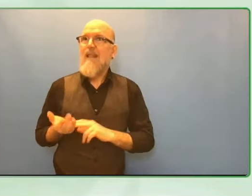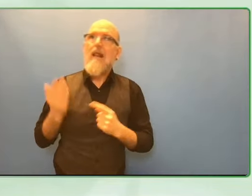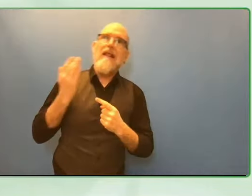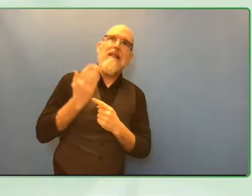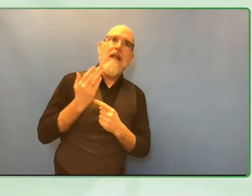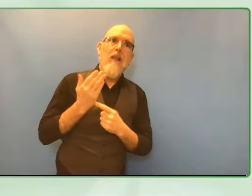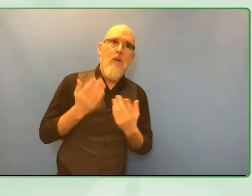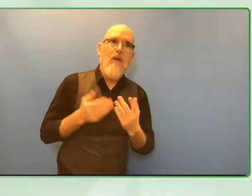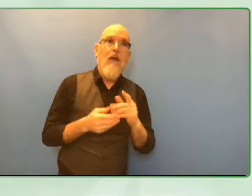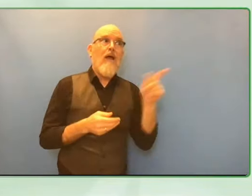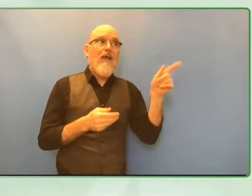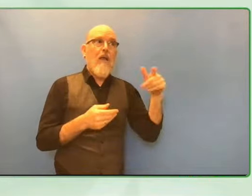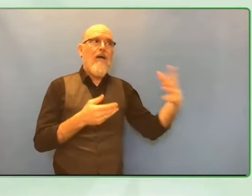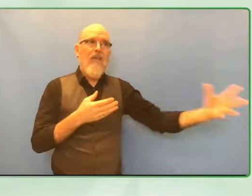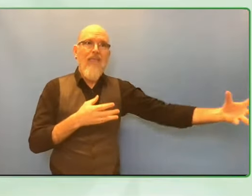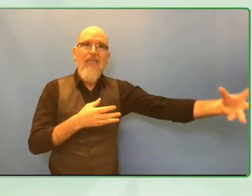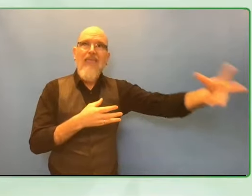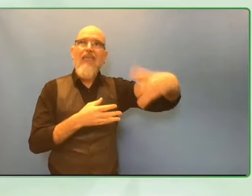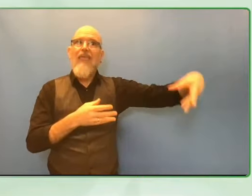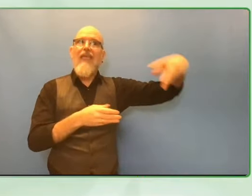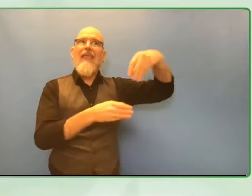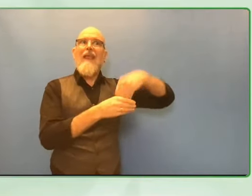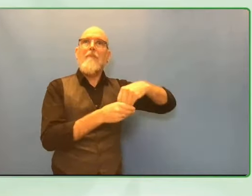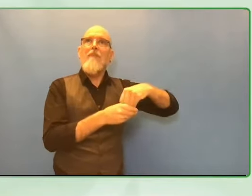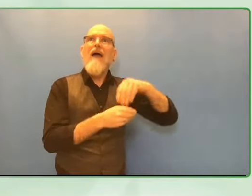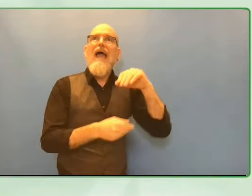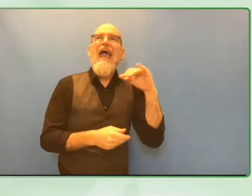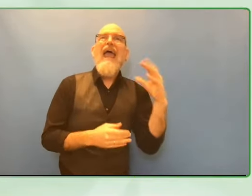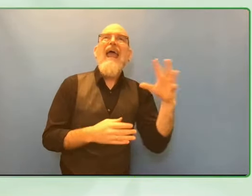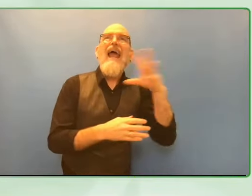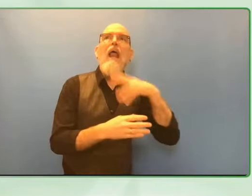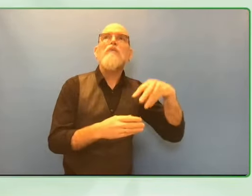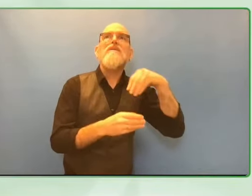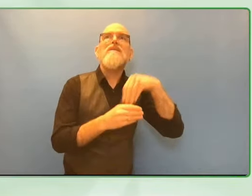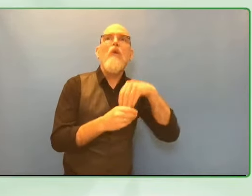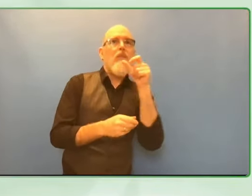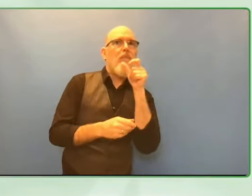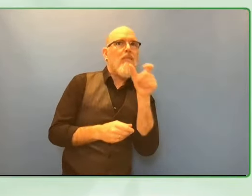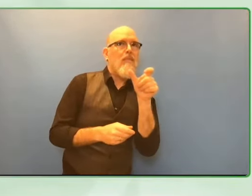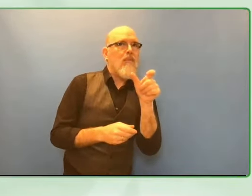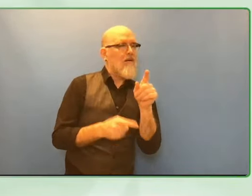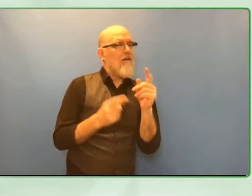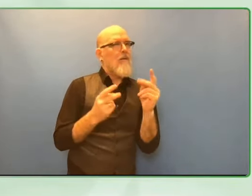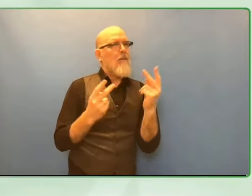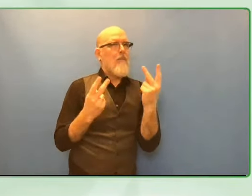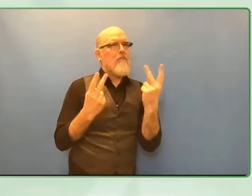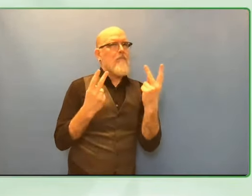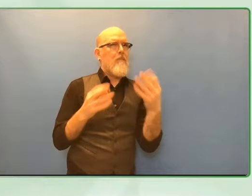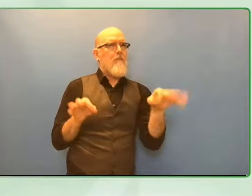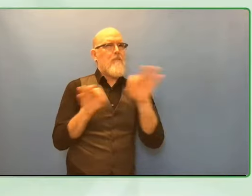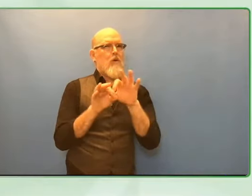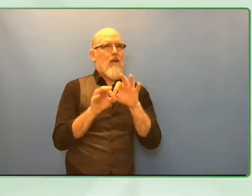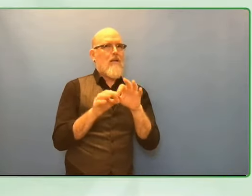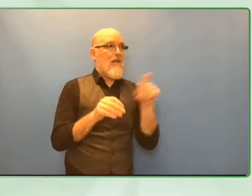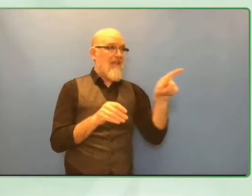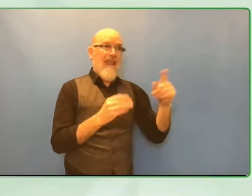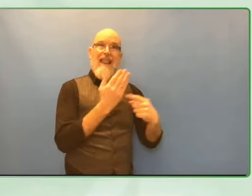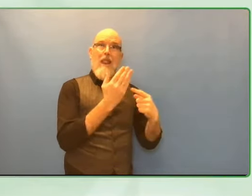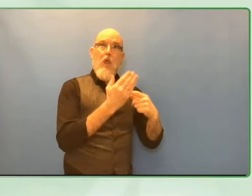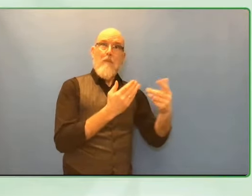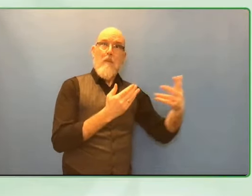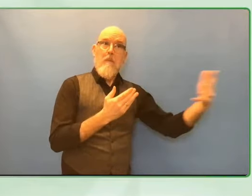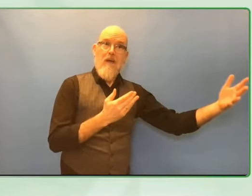nothing we want to avoid, it's just something we want to focus on, because there is a beauty and